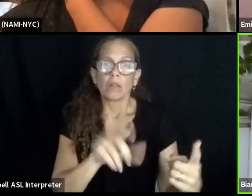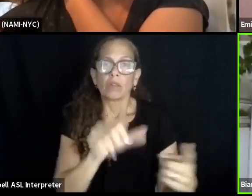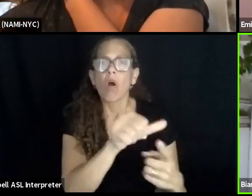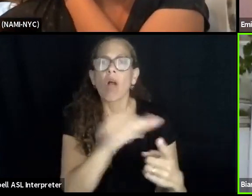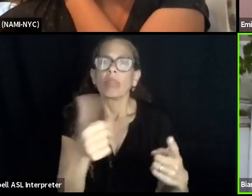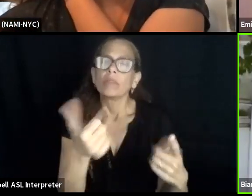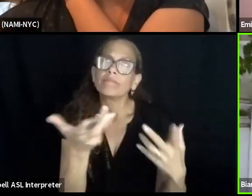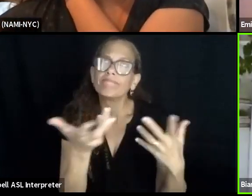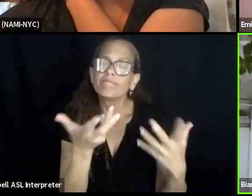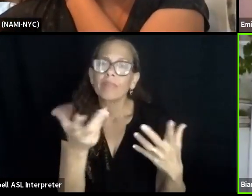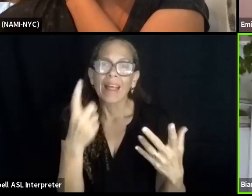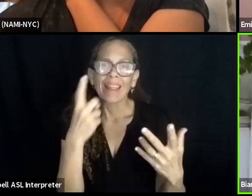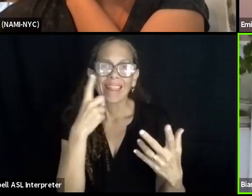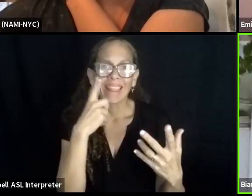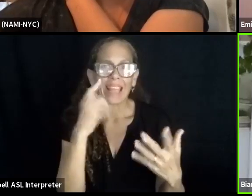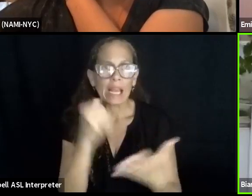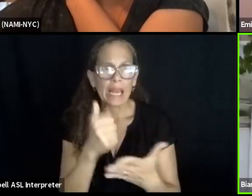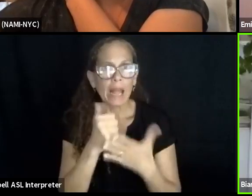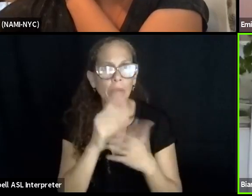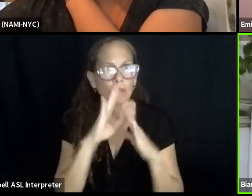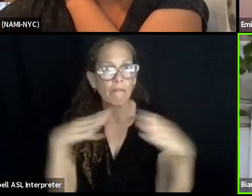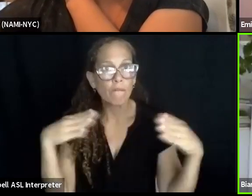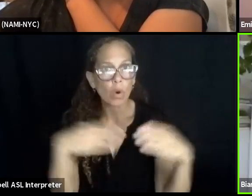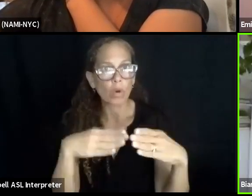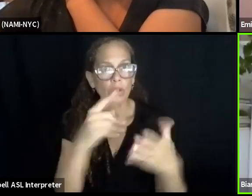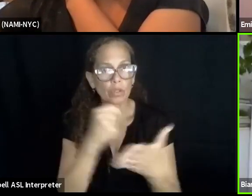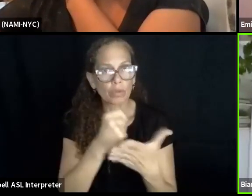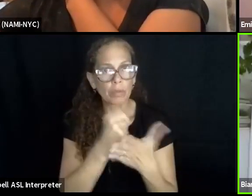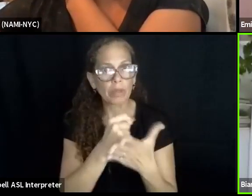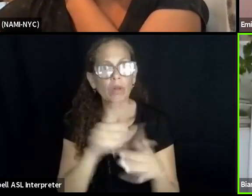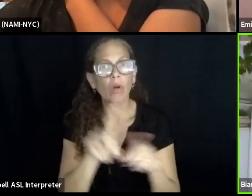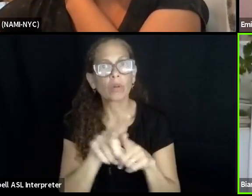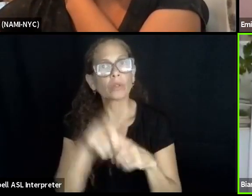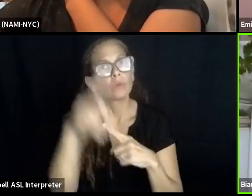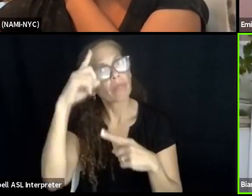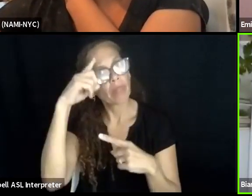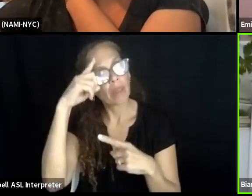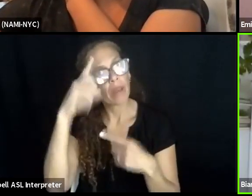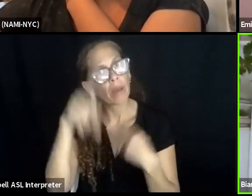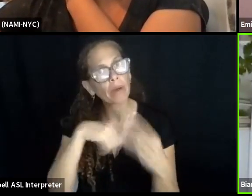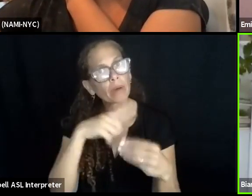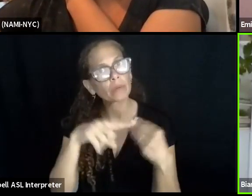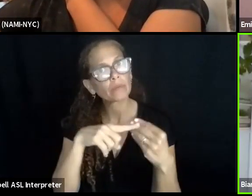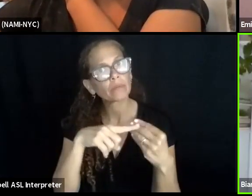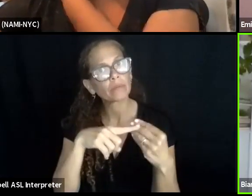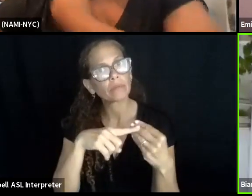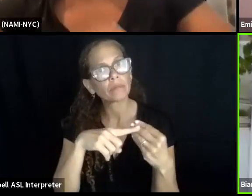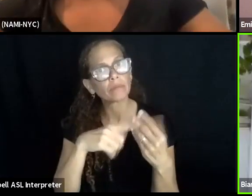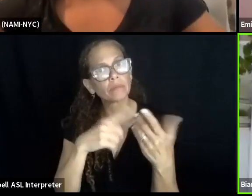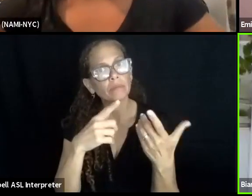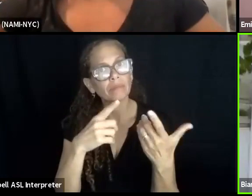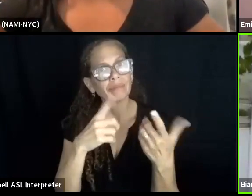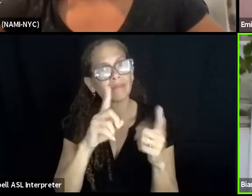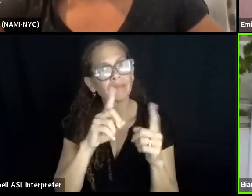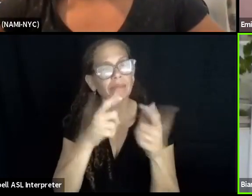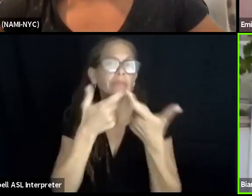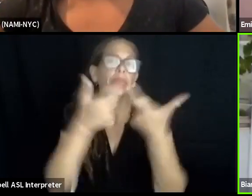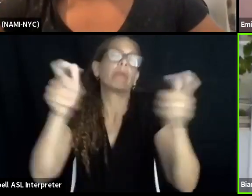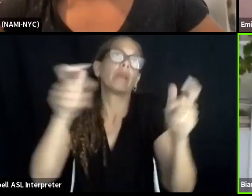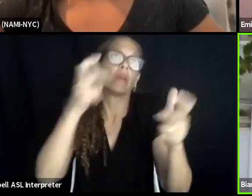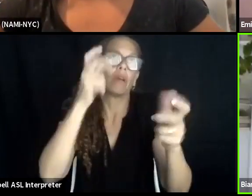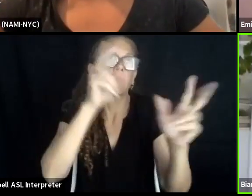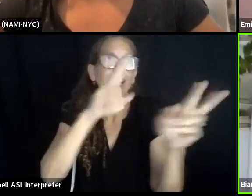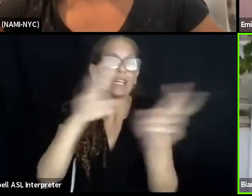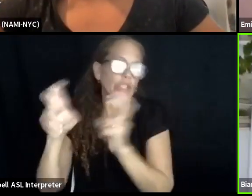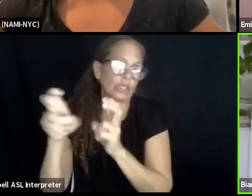Otherwise, I do think that that helps focus the treatment, and it also helps you think about larger issues and areas and problems in your